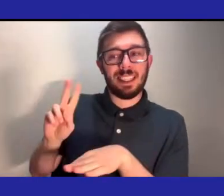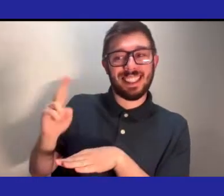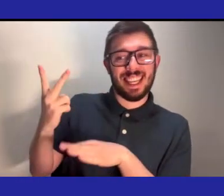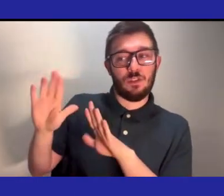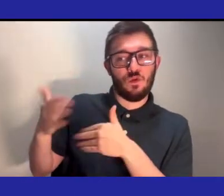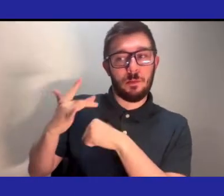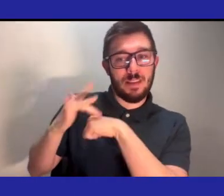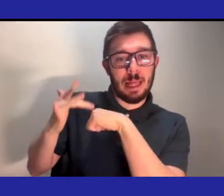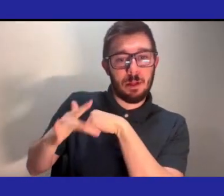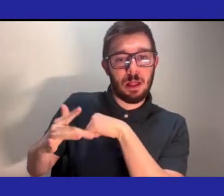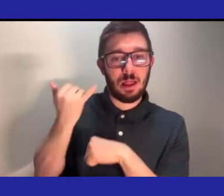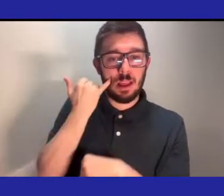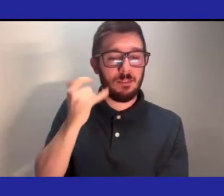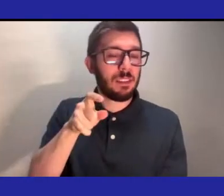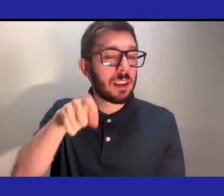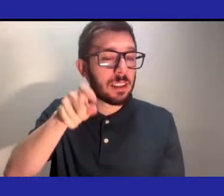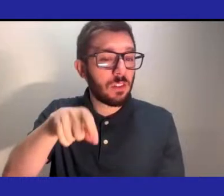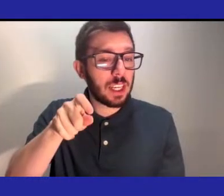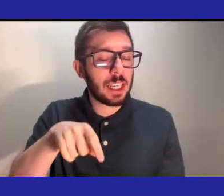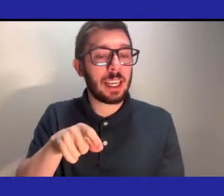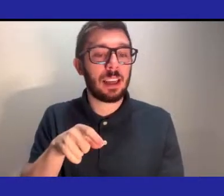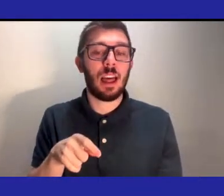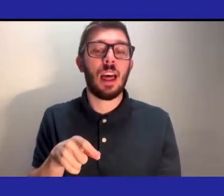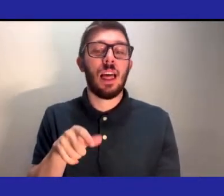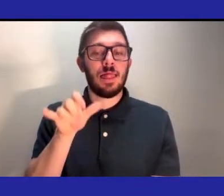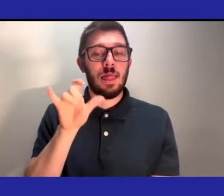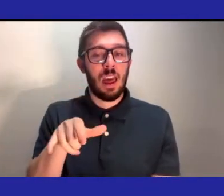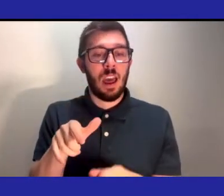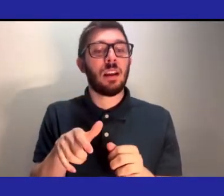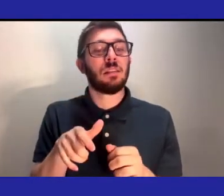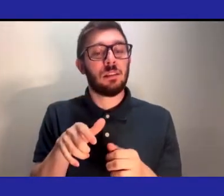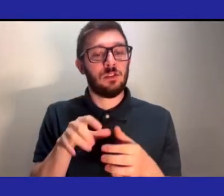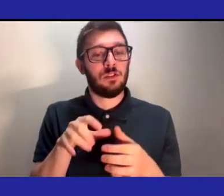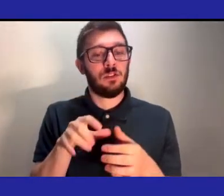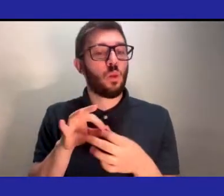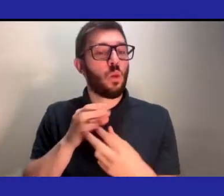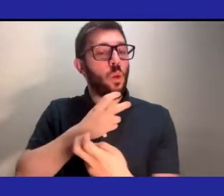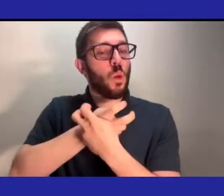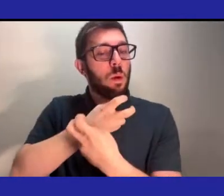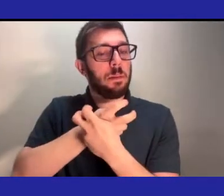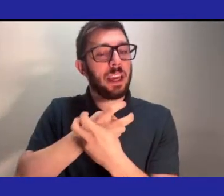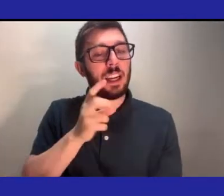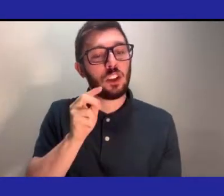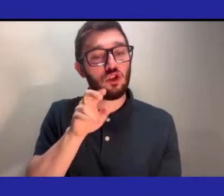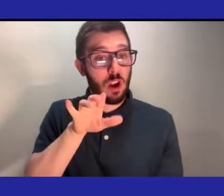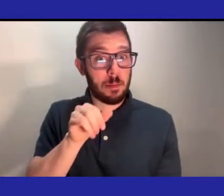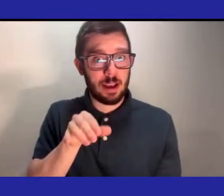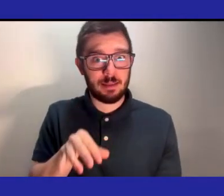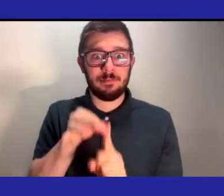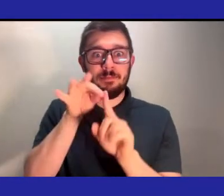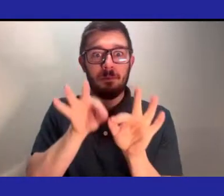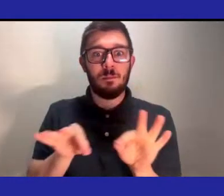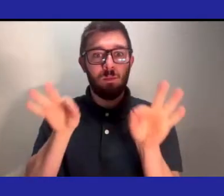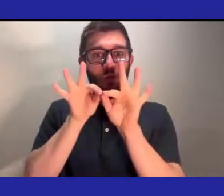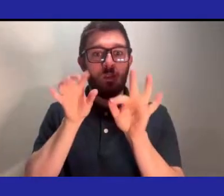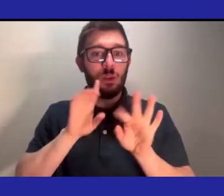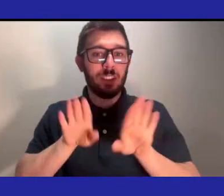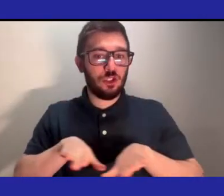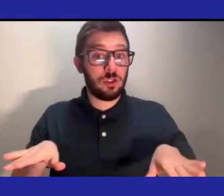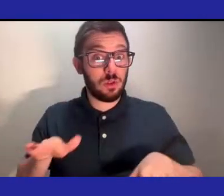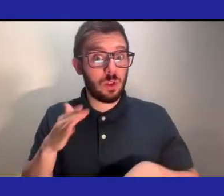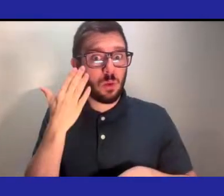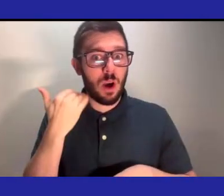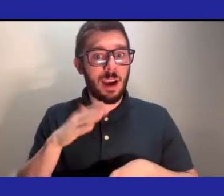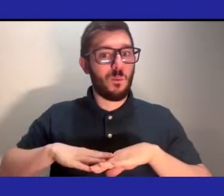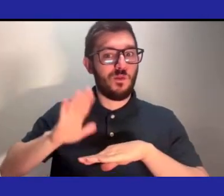be a capability of dealing with orthopedic trauma. That's especially important in children because, you know, more than half the operative